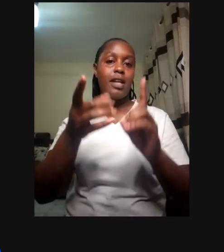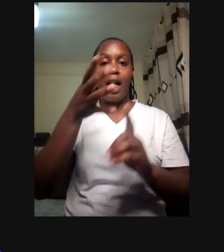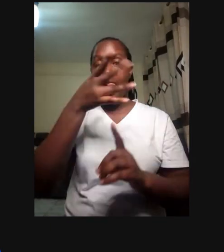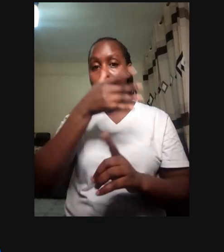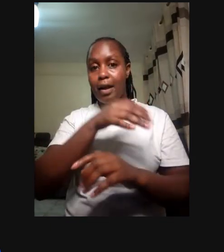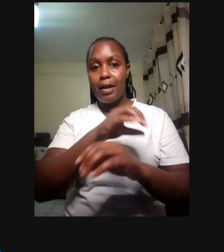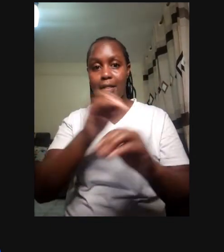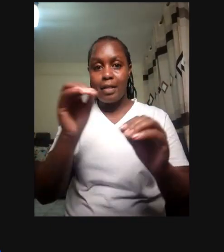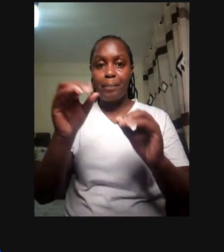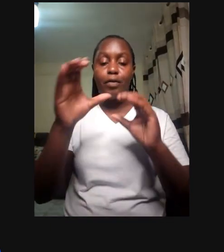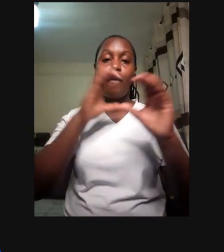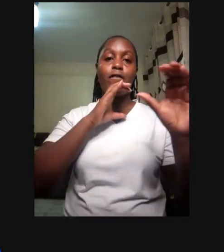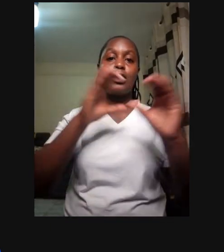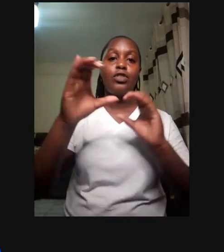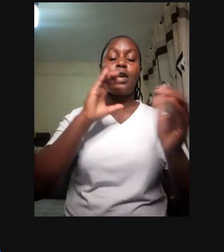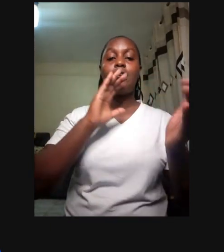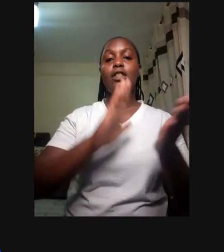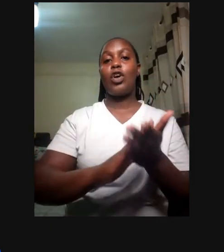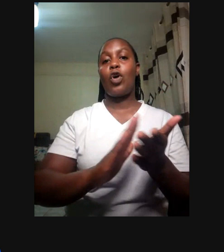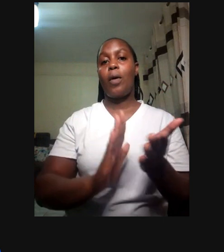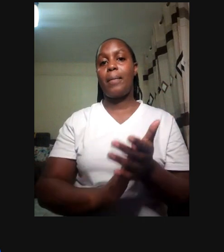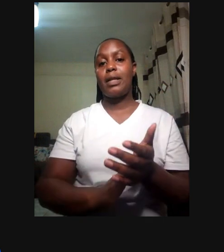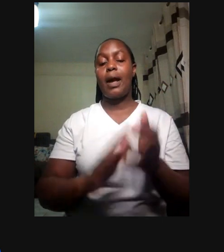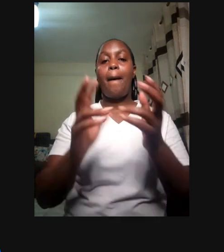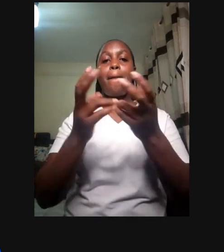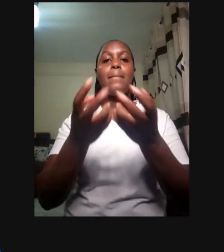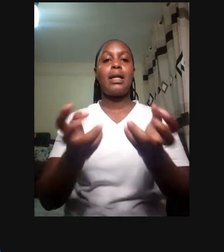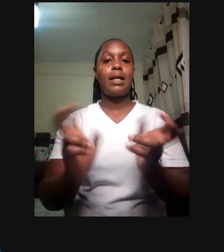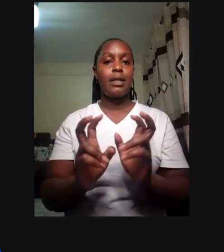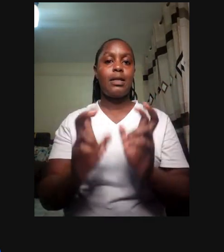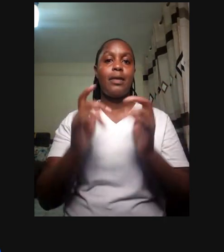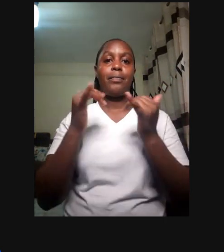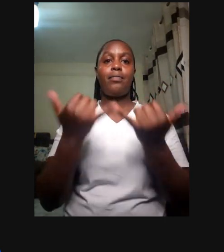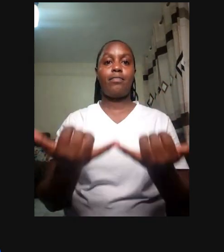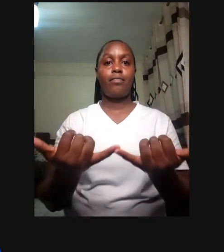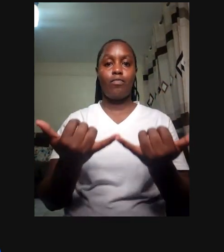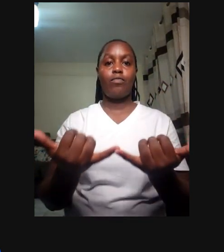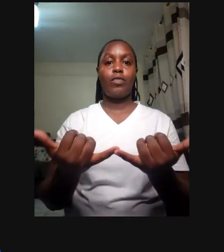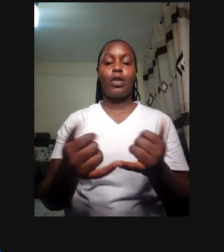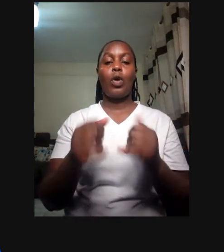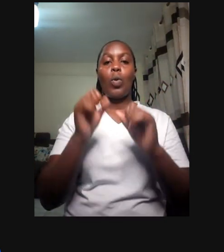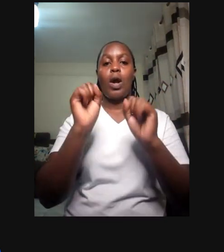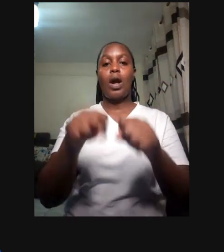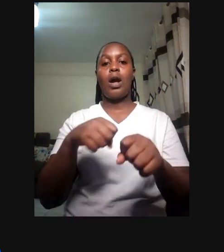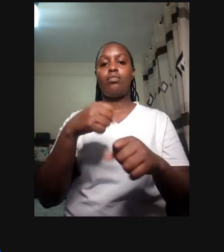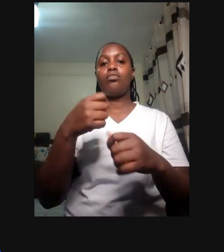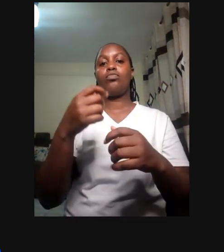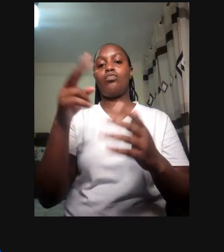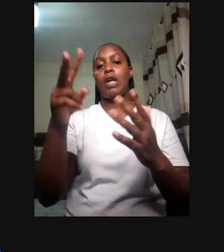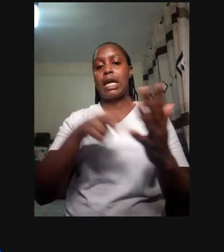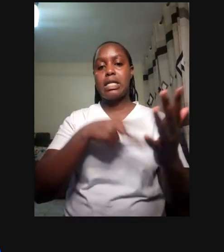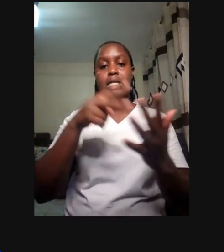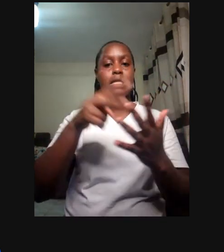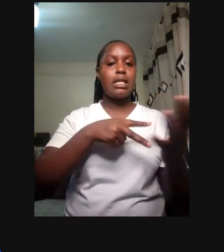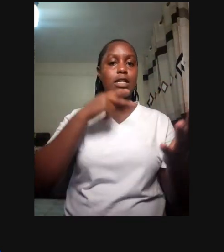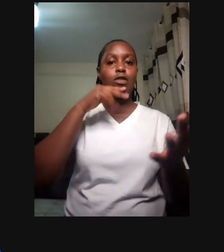in the comments. So, my dear panelists, you can go through the comments,